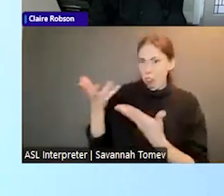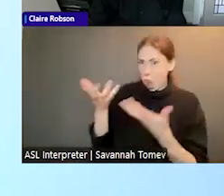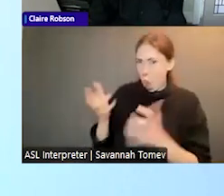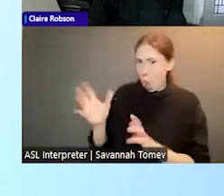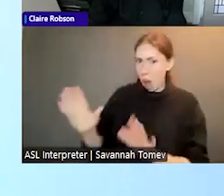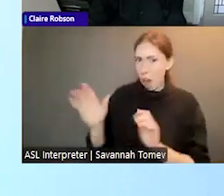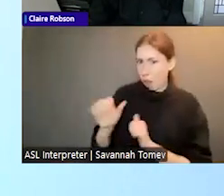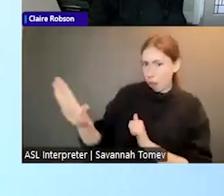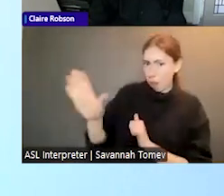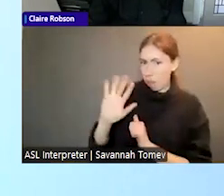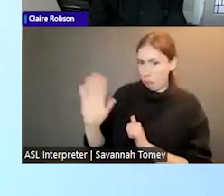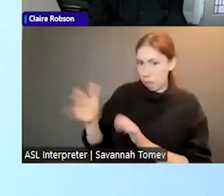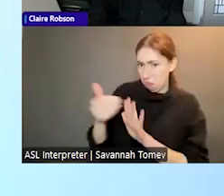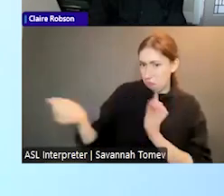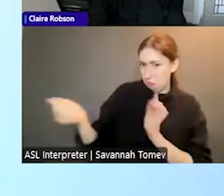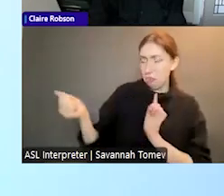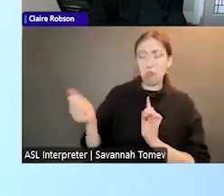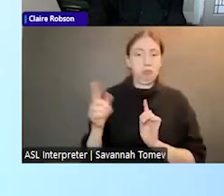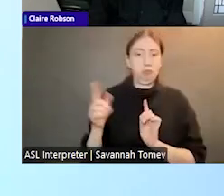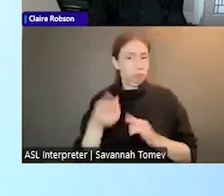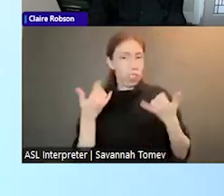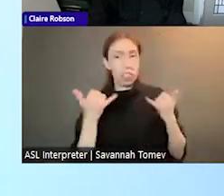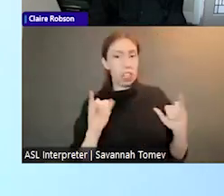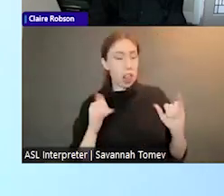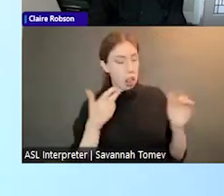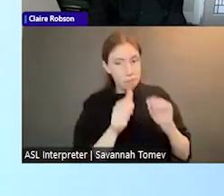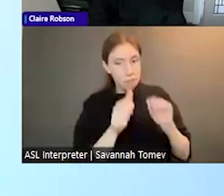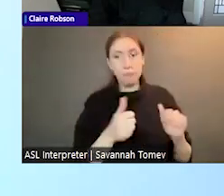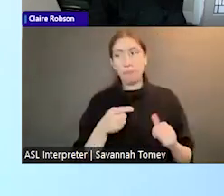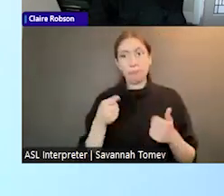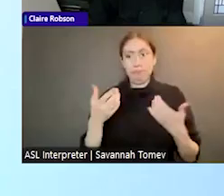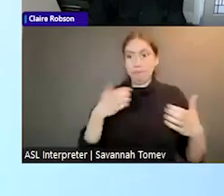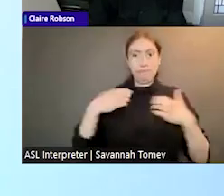several complaints to administration.